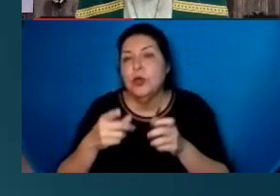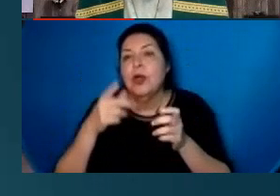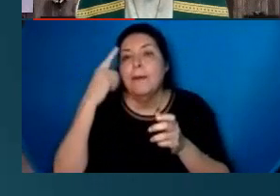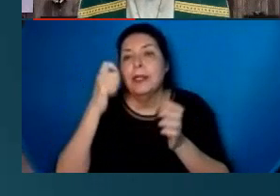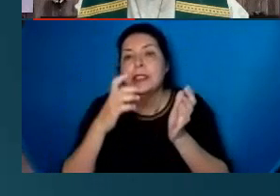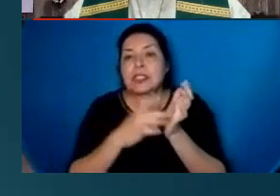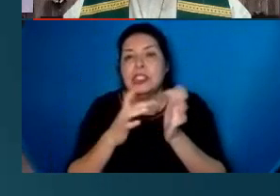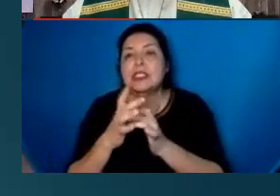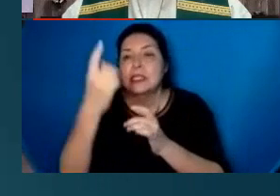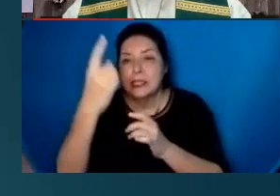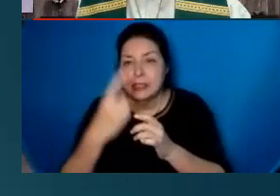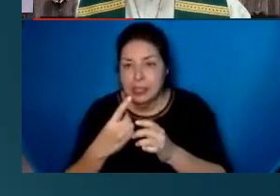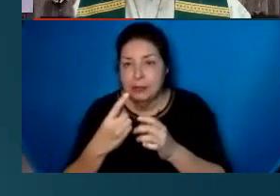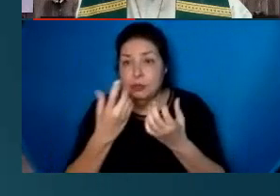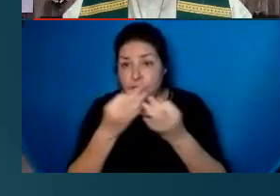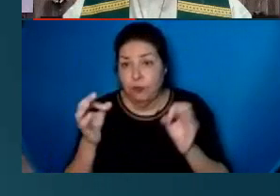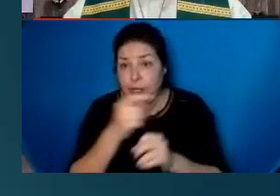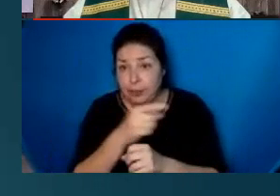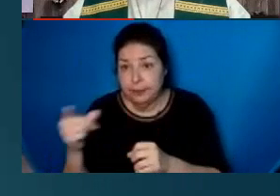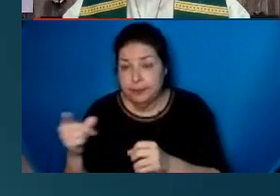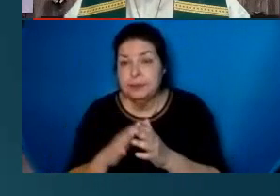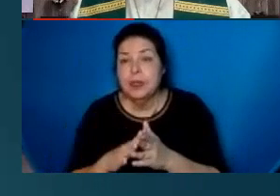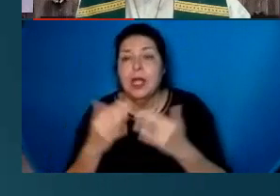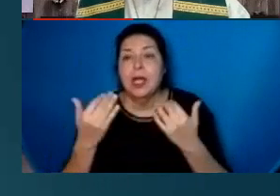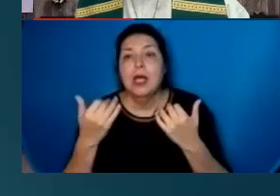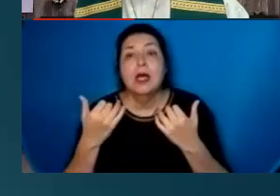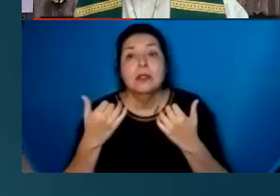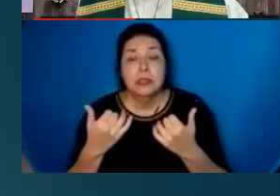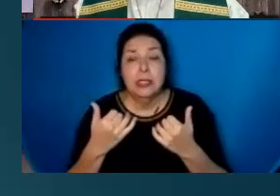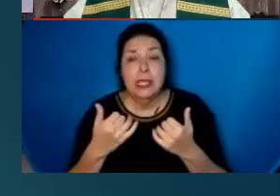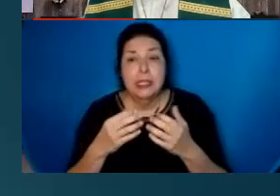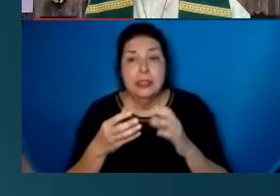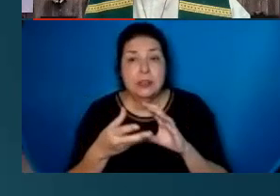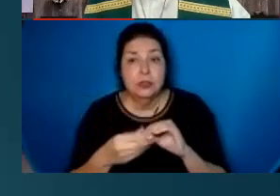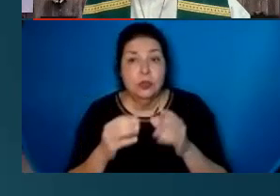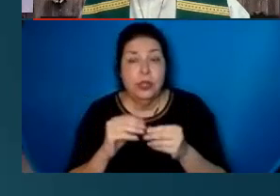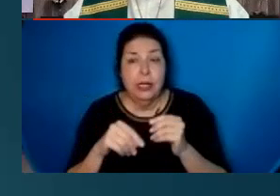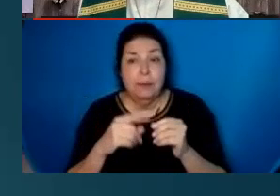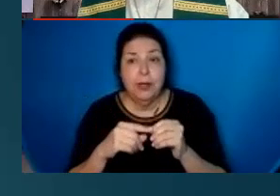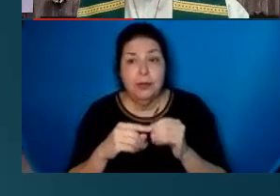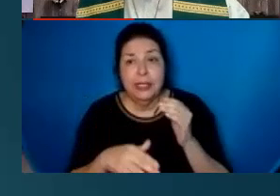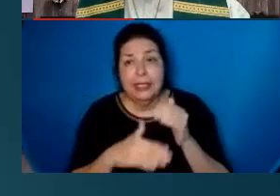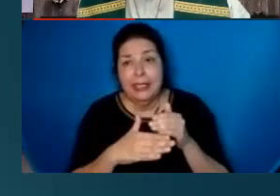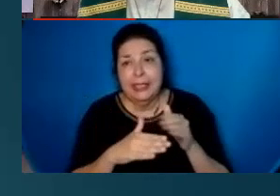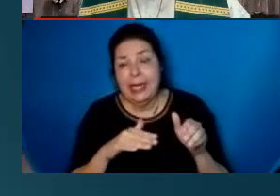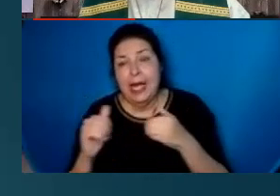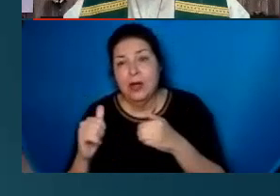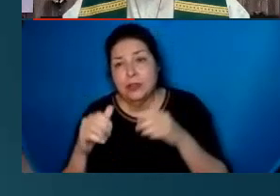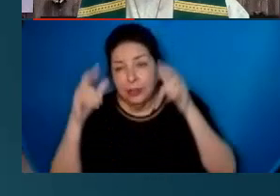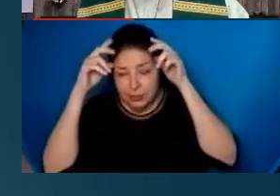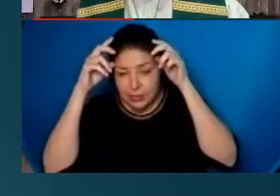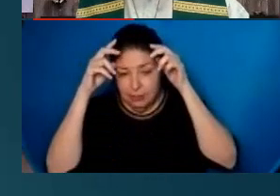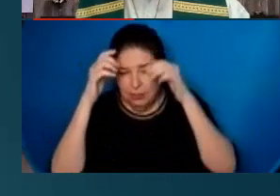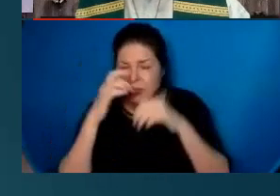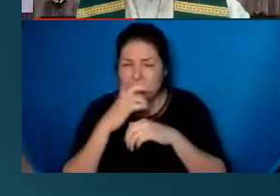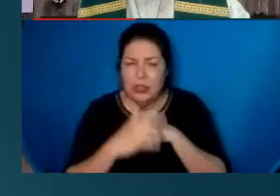free. The expulsion of the demon in today's gospel was an early skirmish in the war